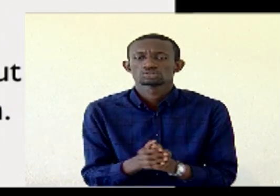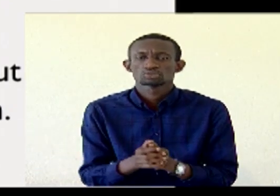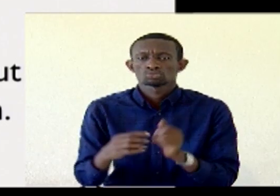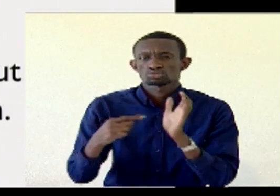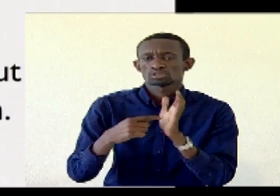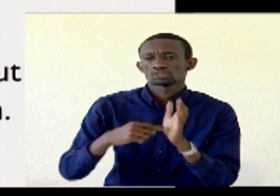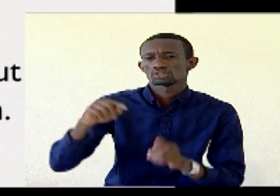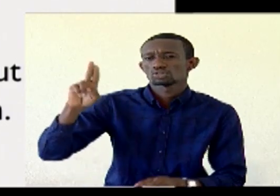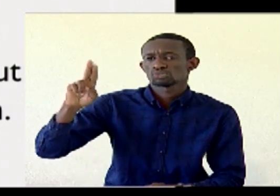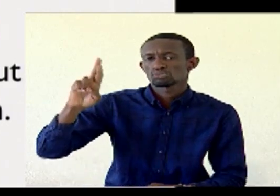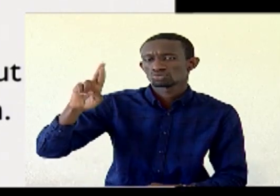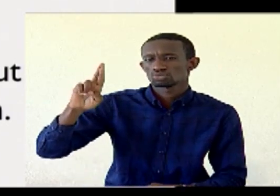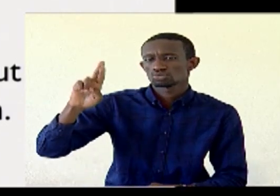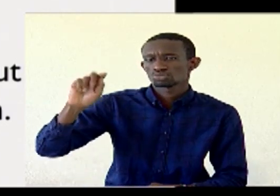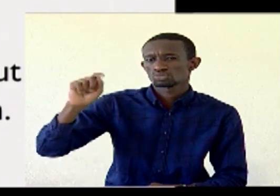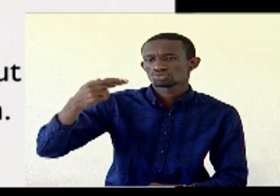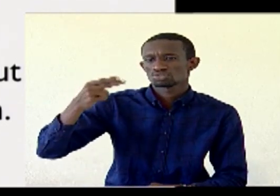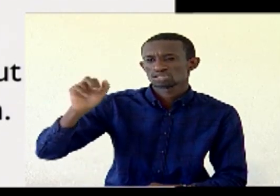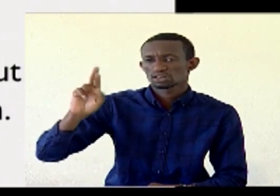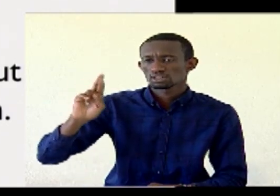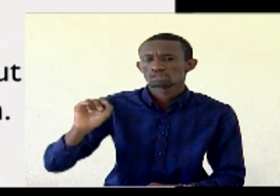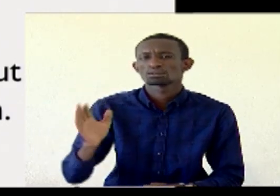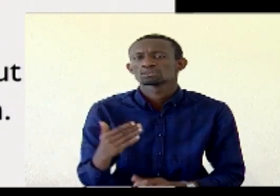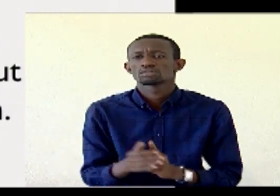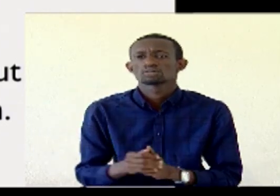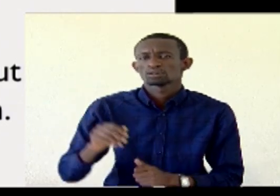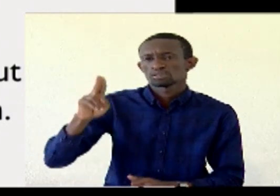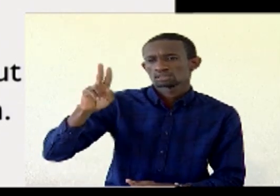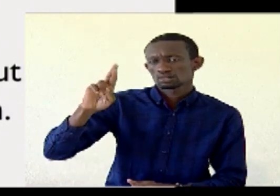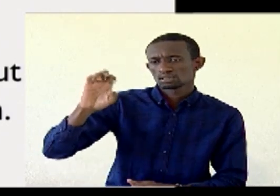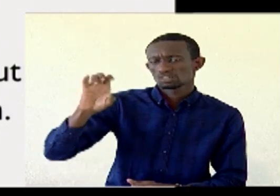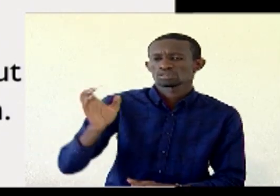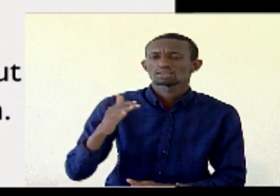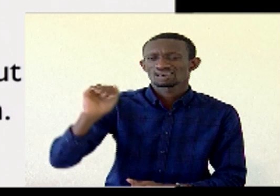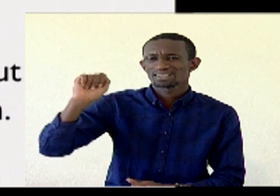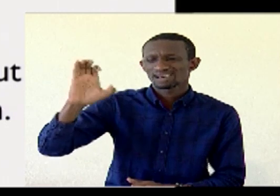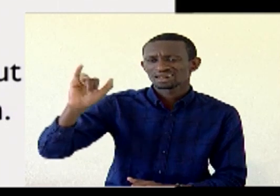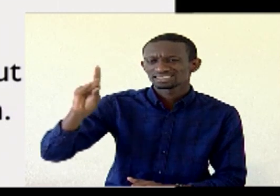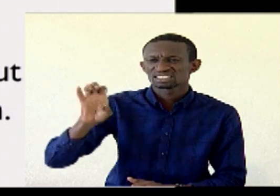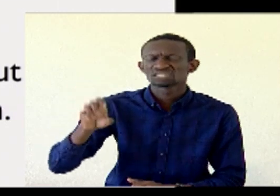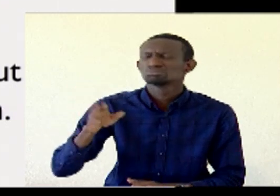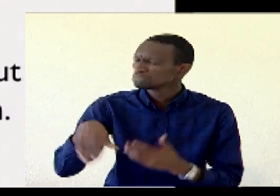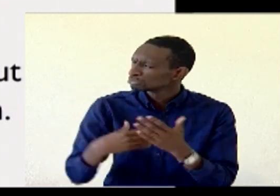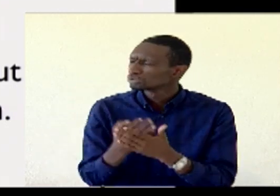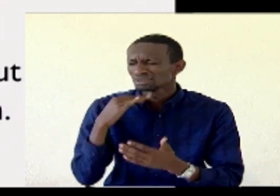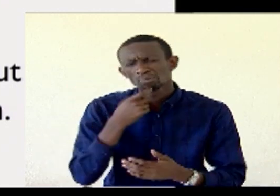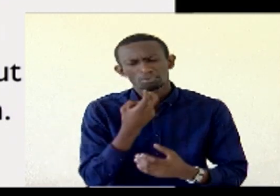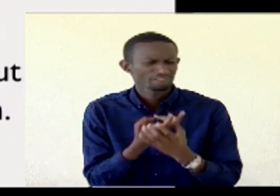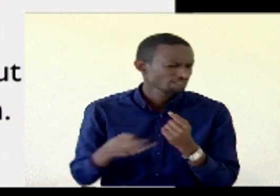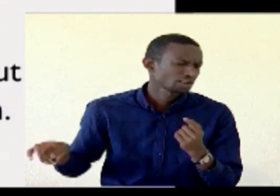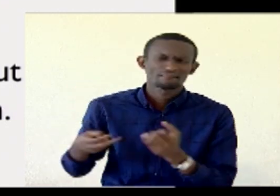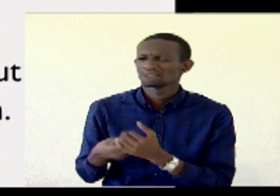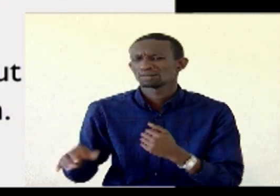take an example, uric acid, they have to be removed from the blood. So one of the functions of